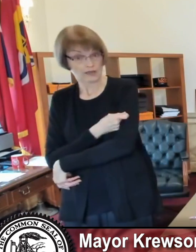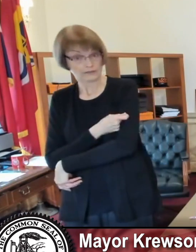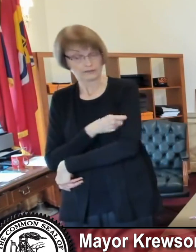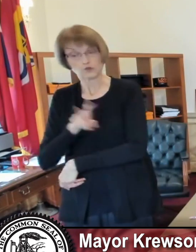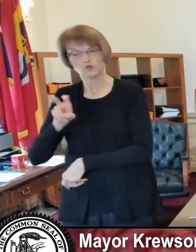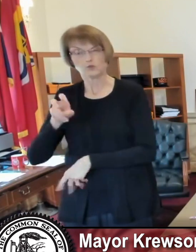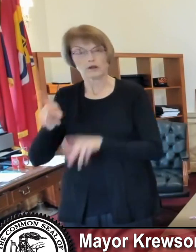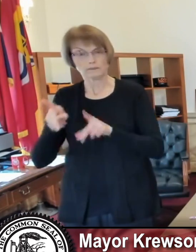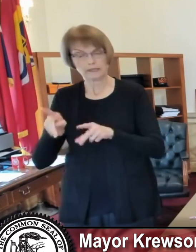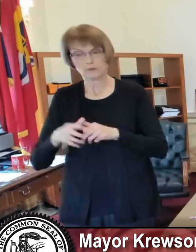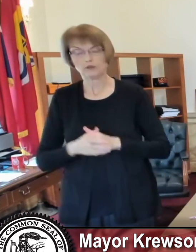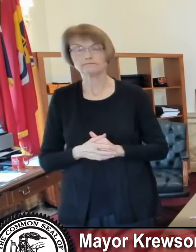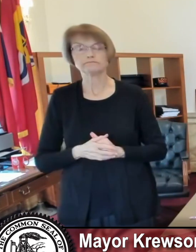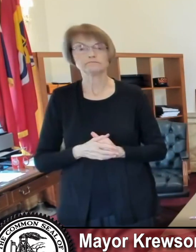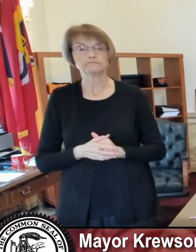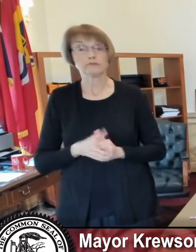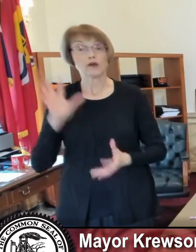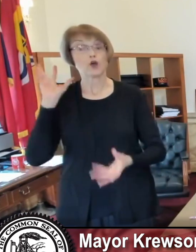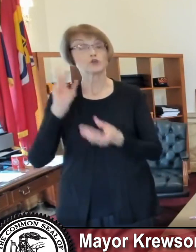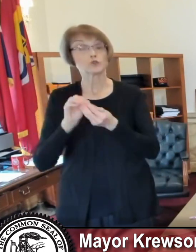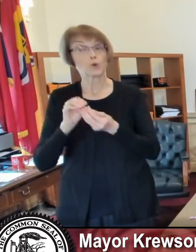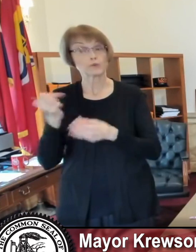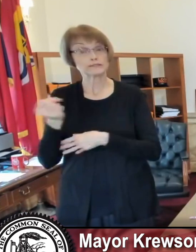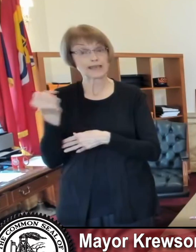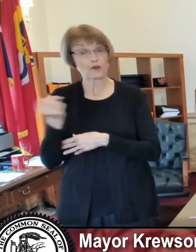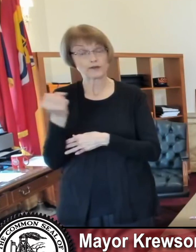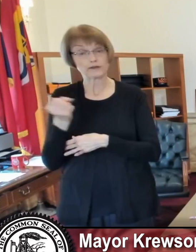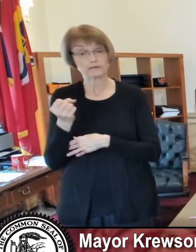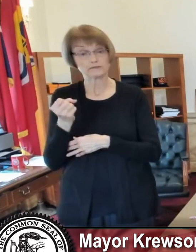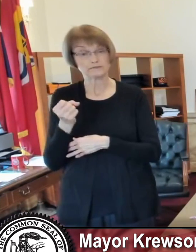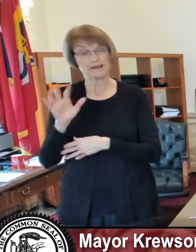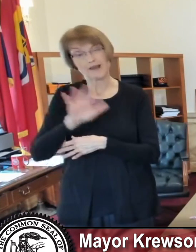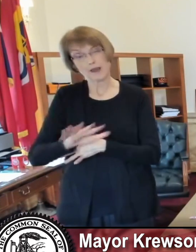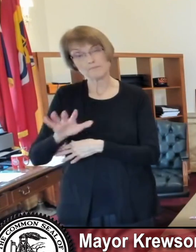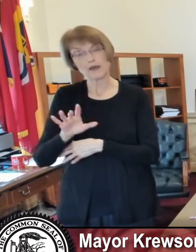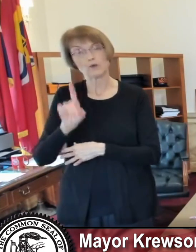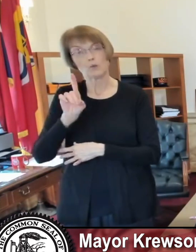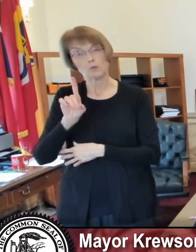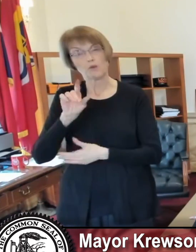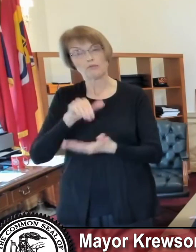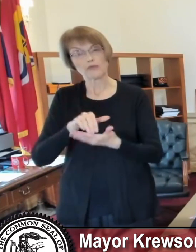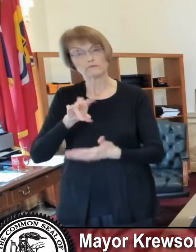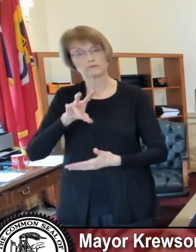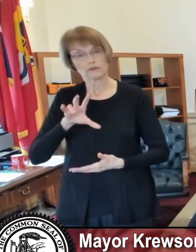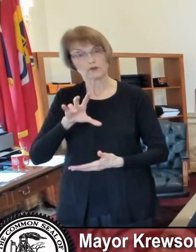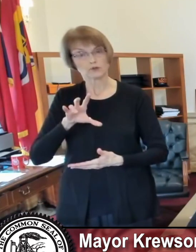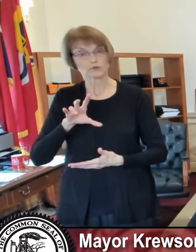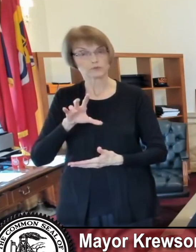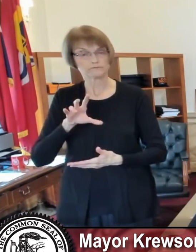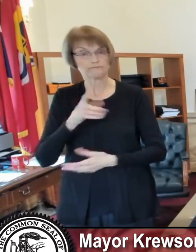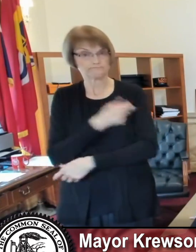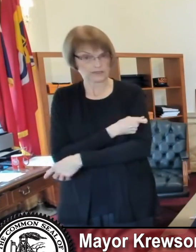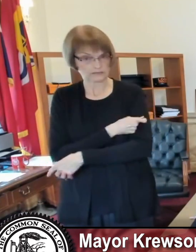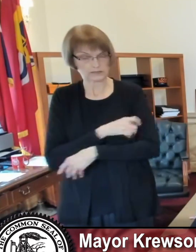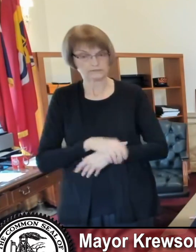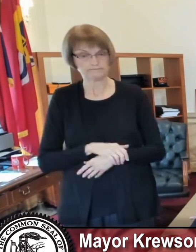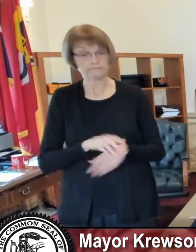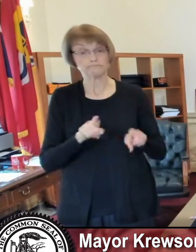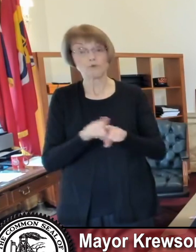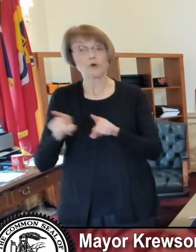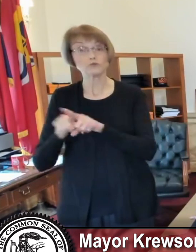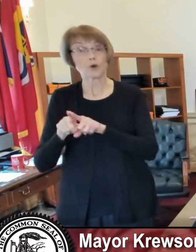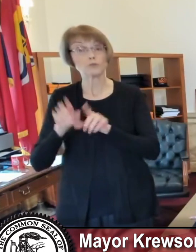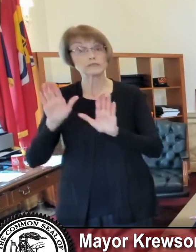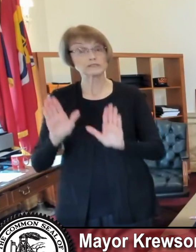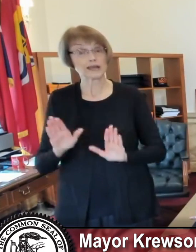200 people, for a total on Saturday of about 1,700 doses. In addition, on